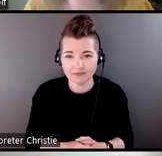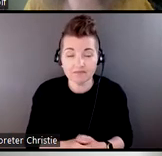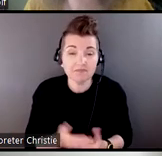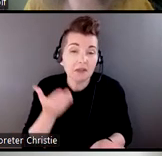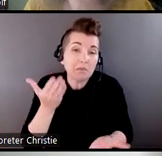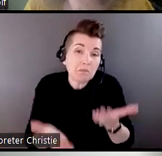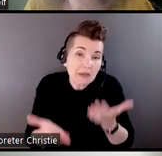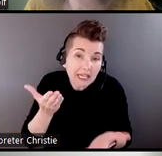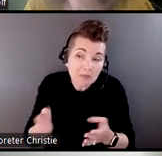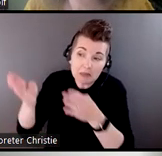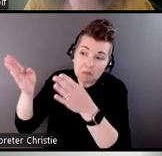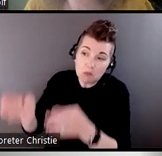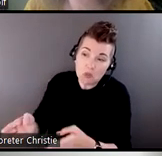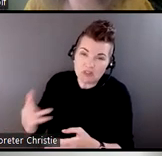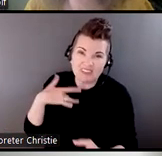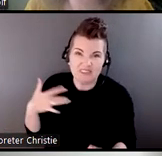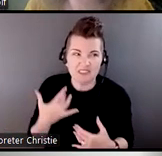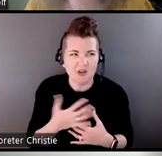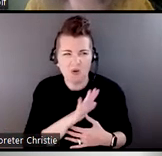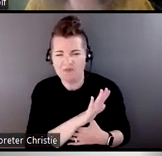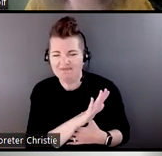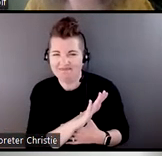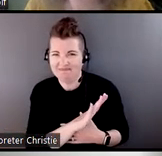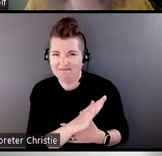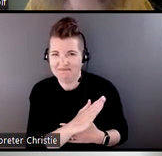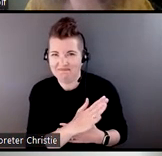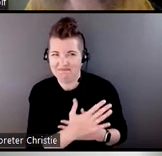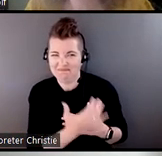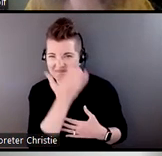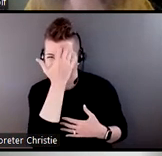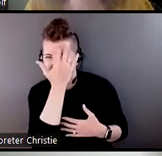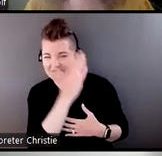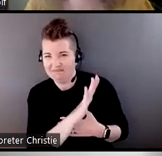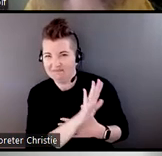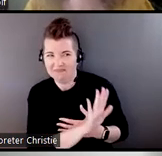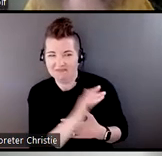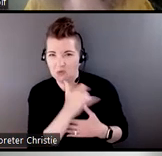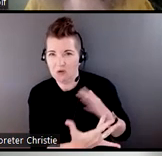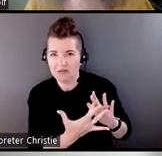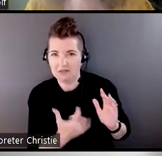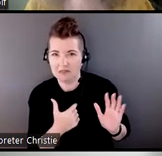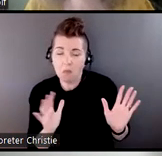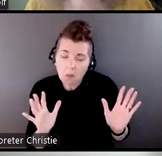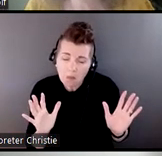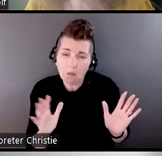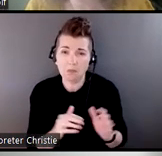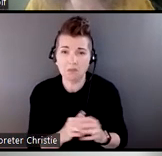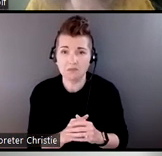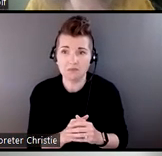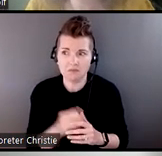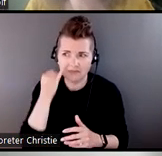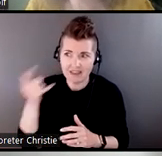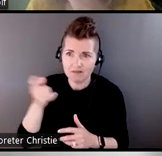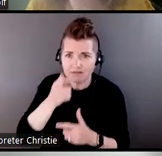bothered. But think of how you would feel if you were genuinely interested in something and you spoke with someone and they